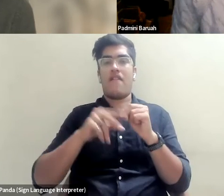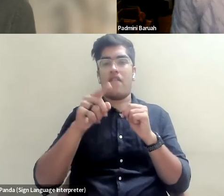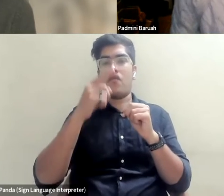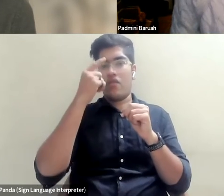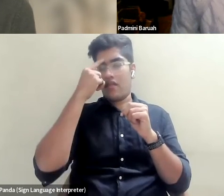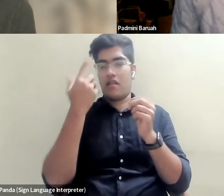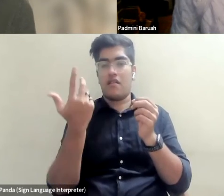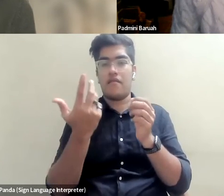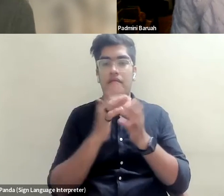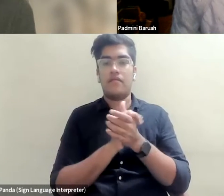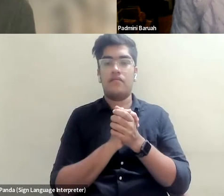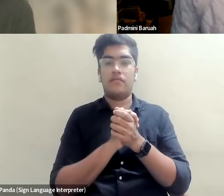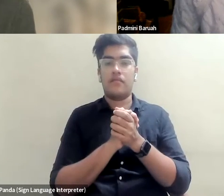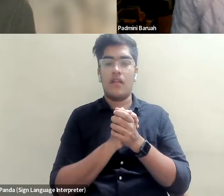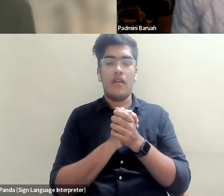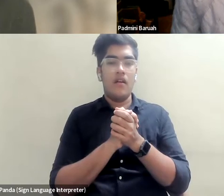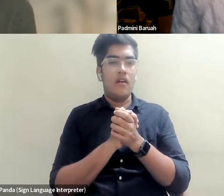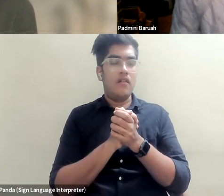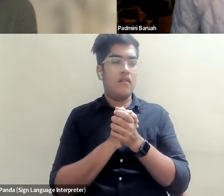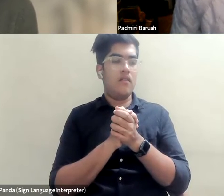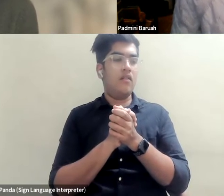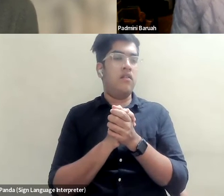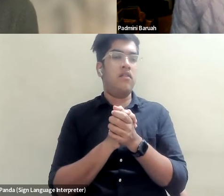else. And also,